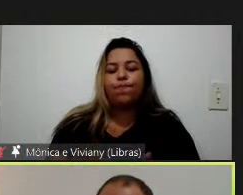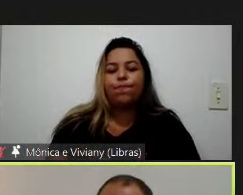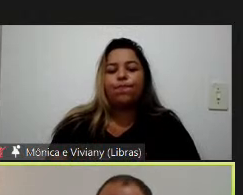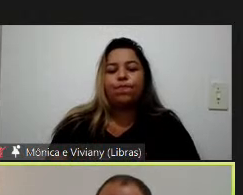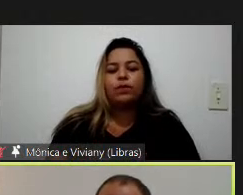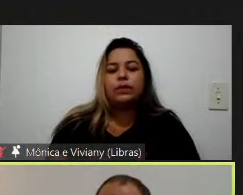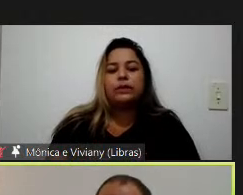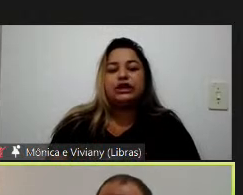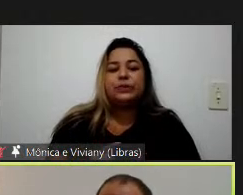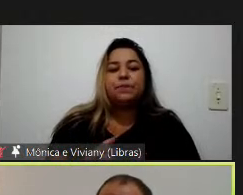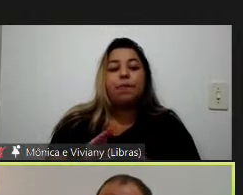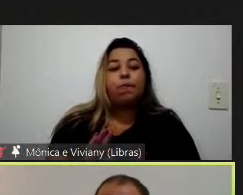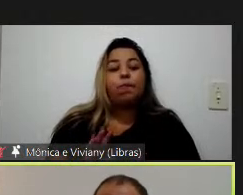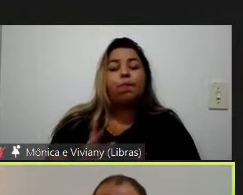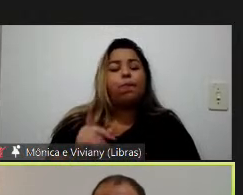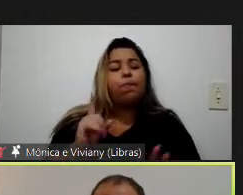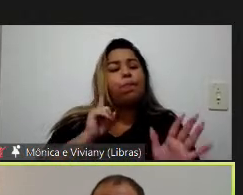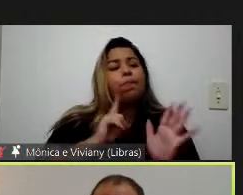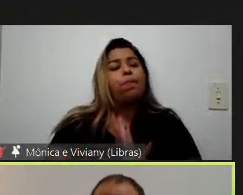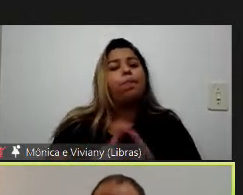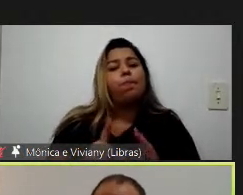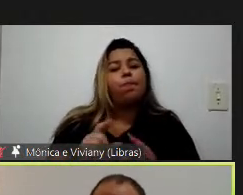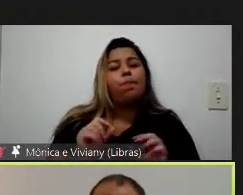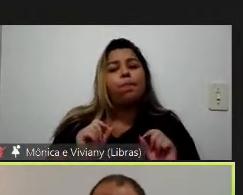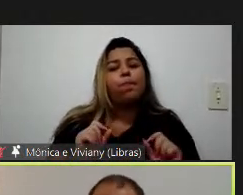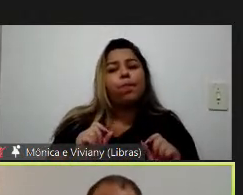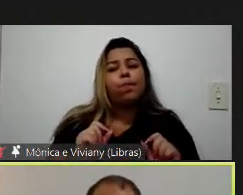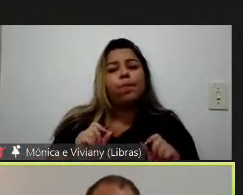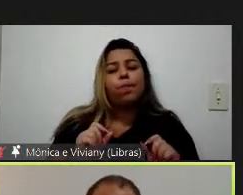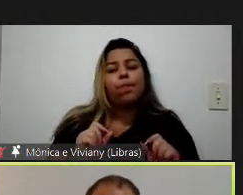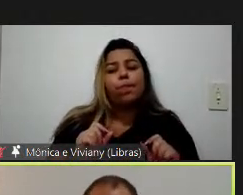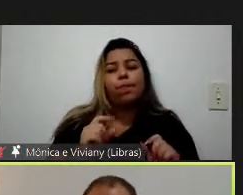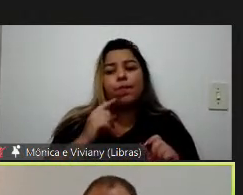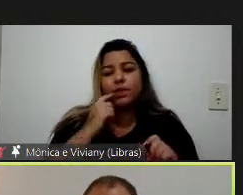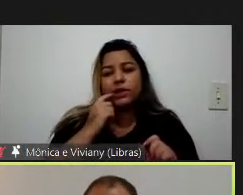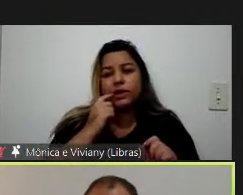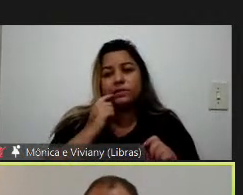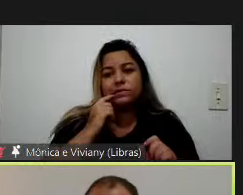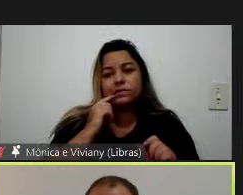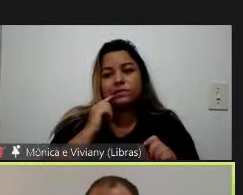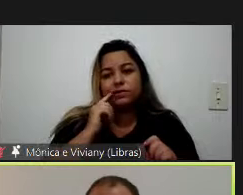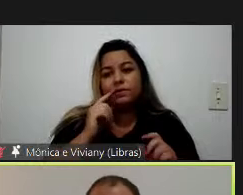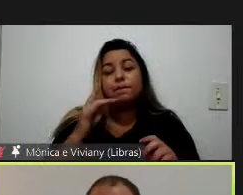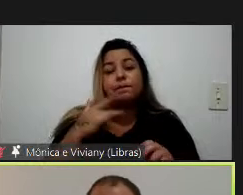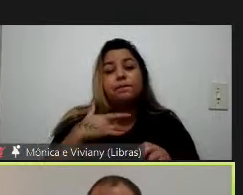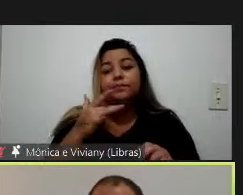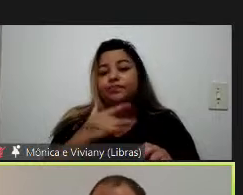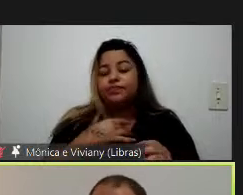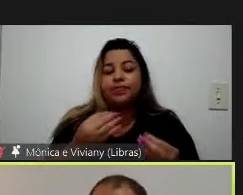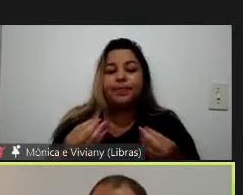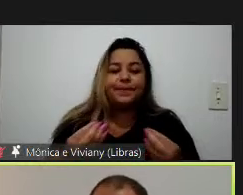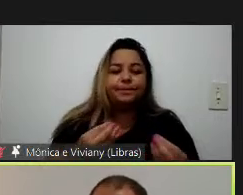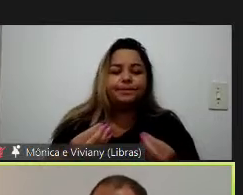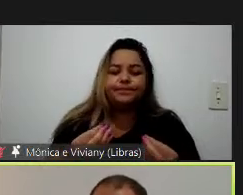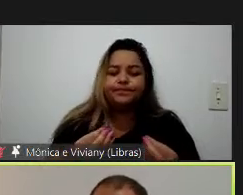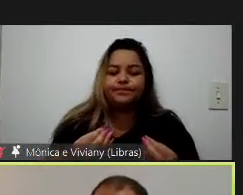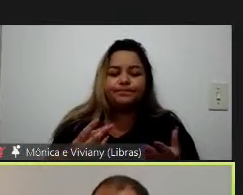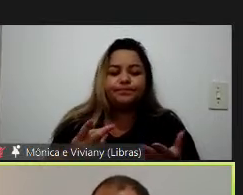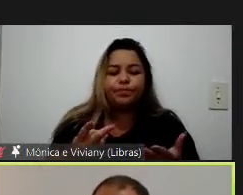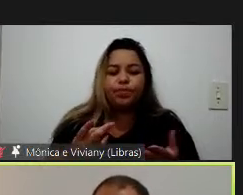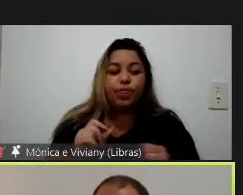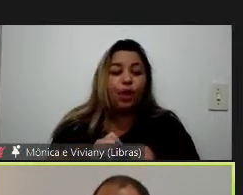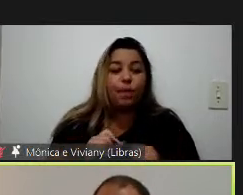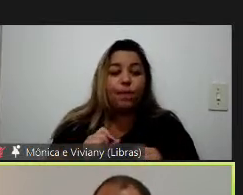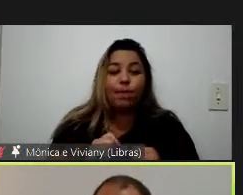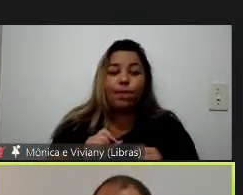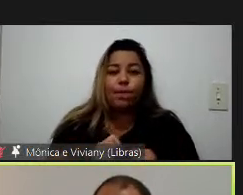primary care can contribute to meeting these challenges of the global food system. And here I would like to